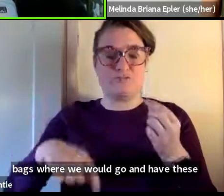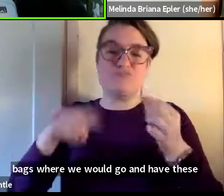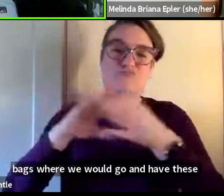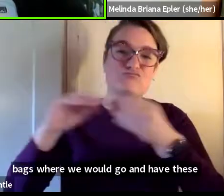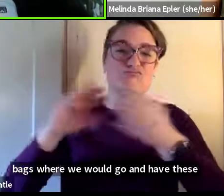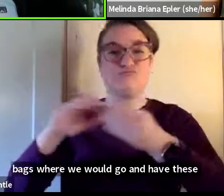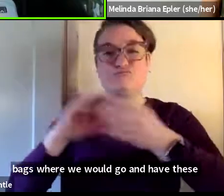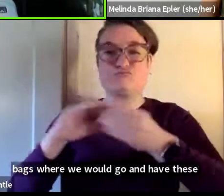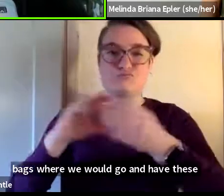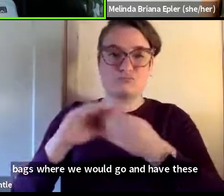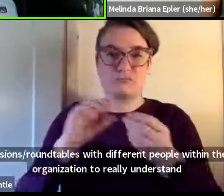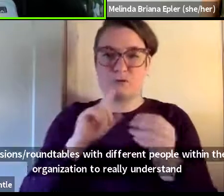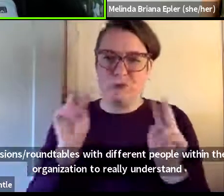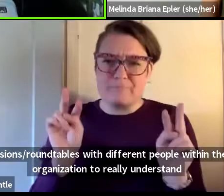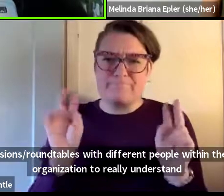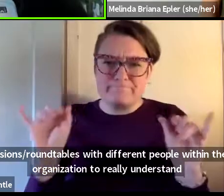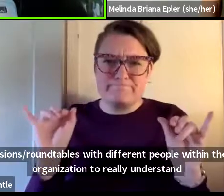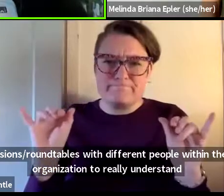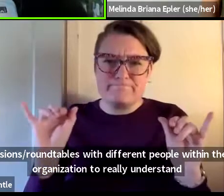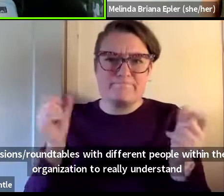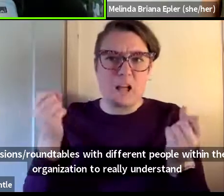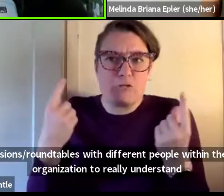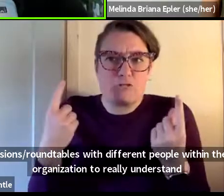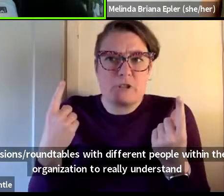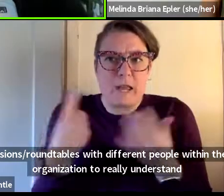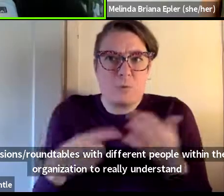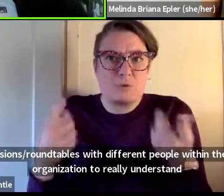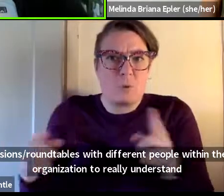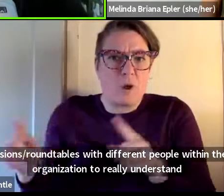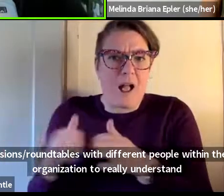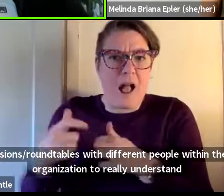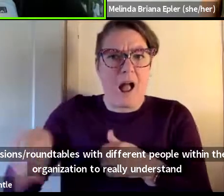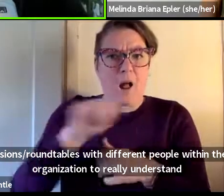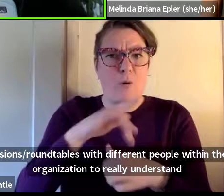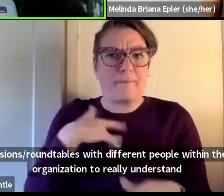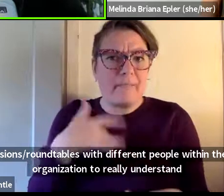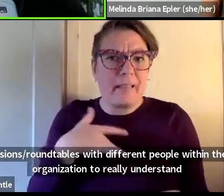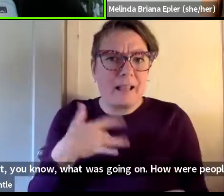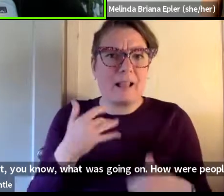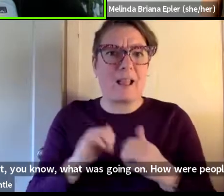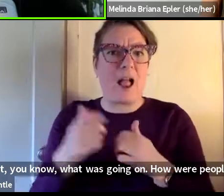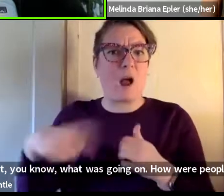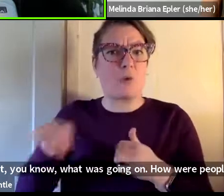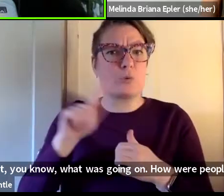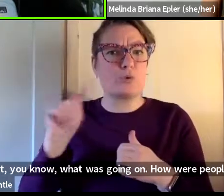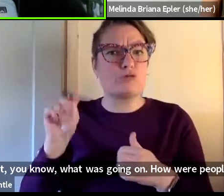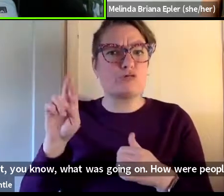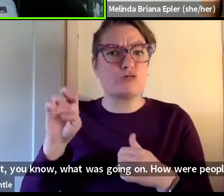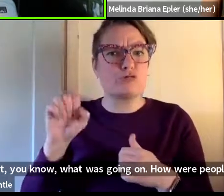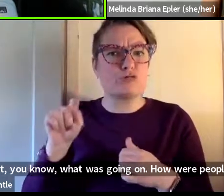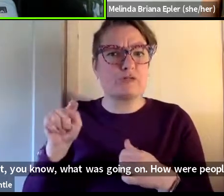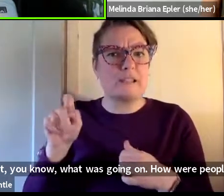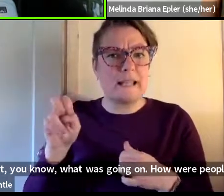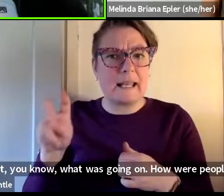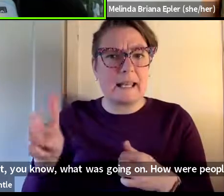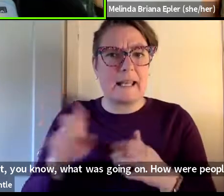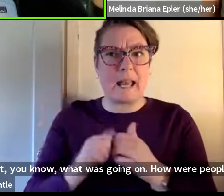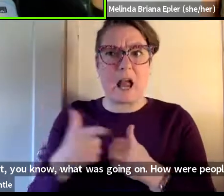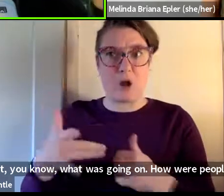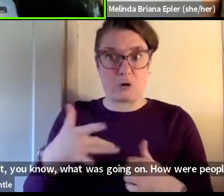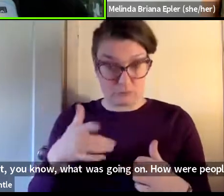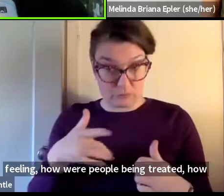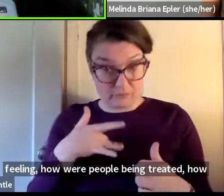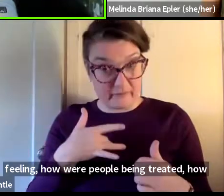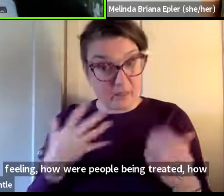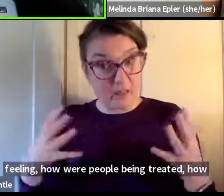what was going on. How were people feeling? How were people being treated? How were people feeling valued?